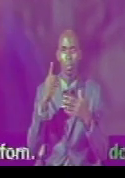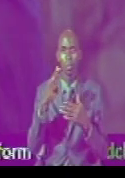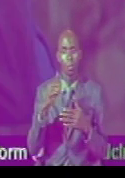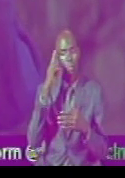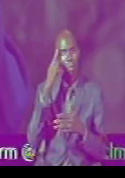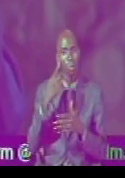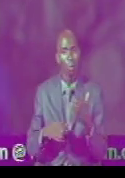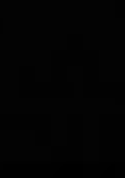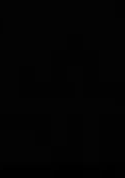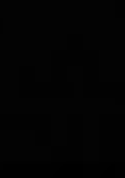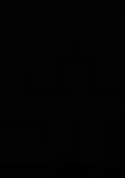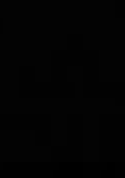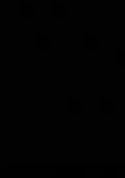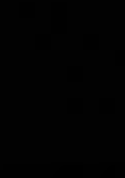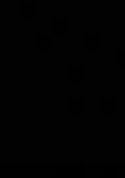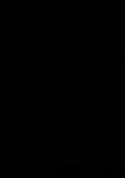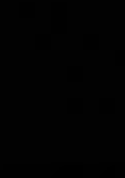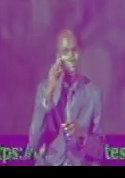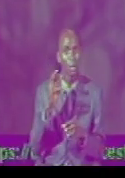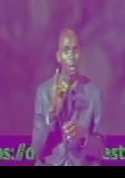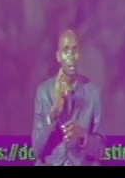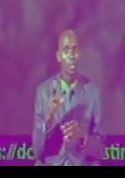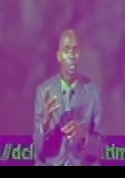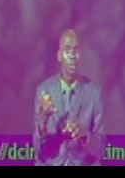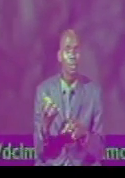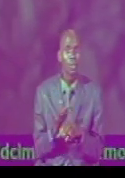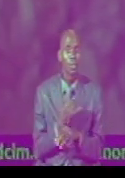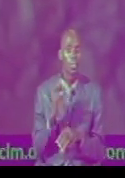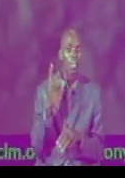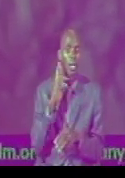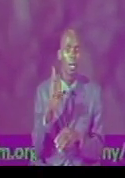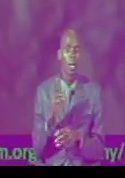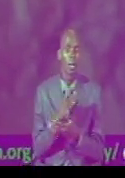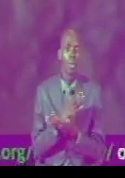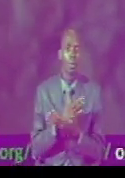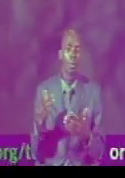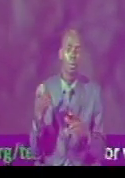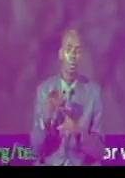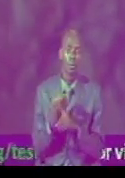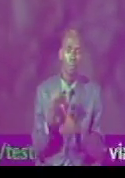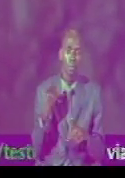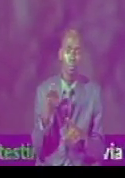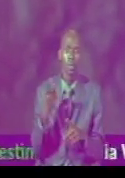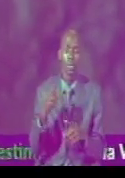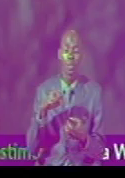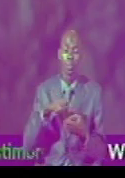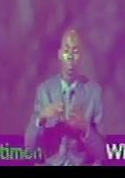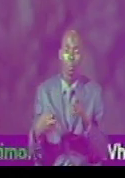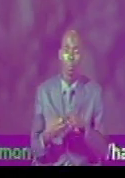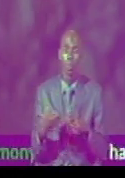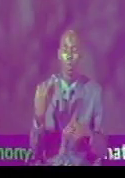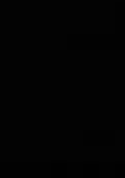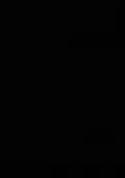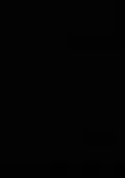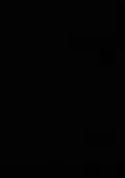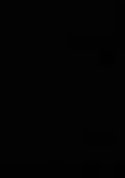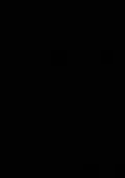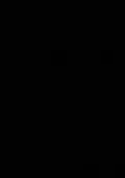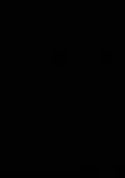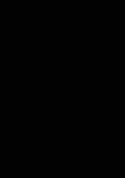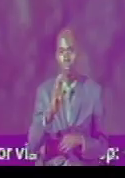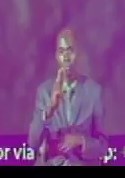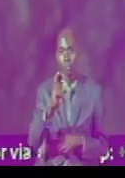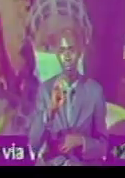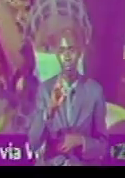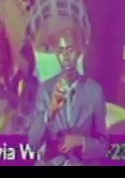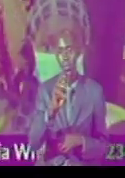life, for taking me away from this bedwetting. I've been bedwetting for 14 years now. At the last crusade,